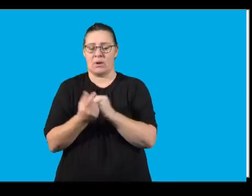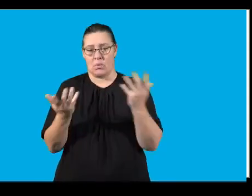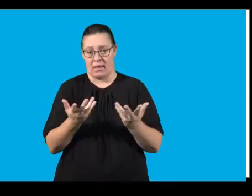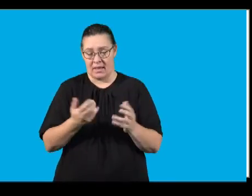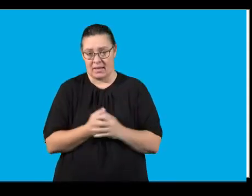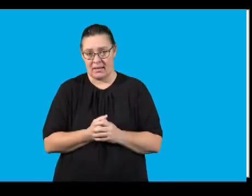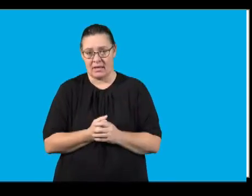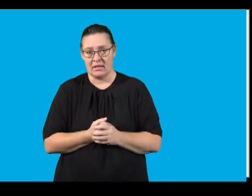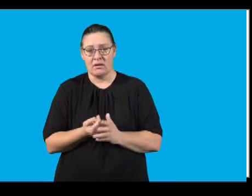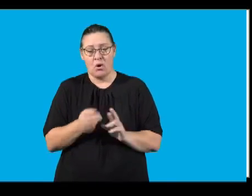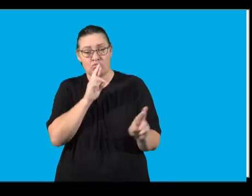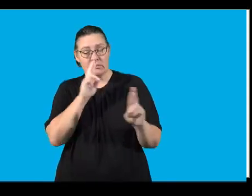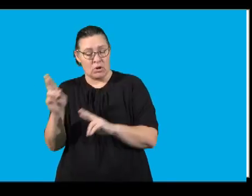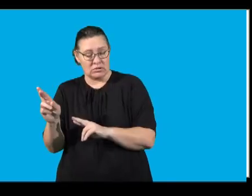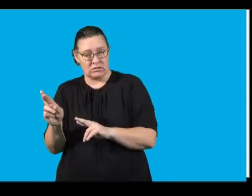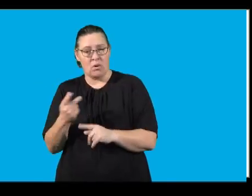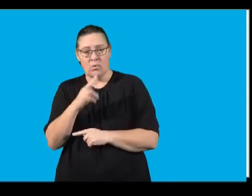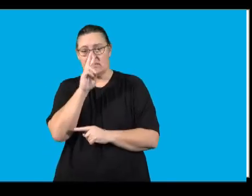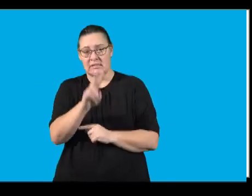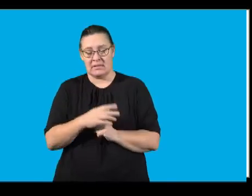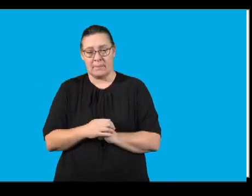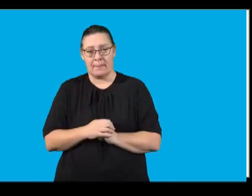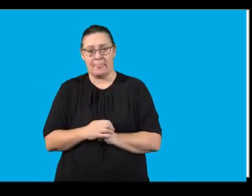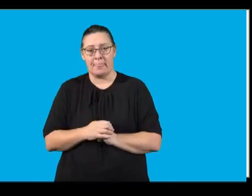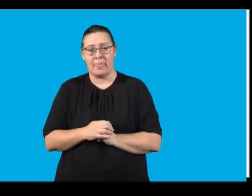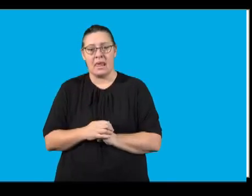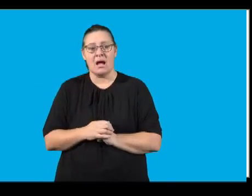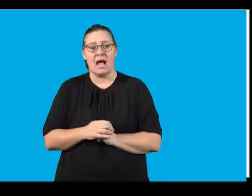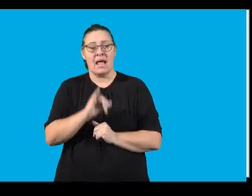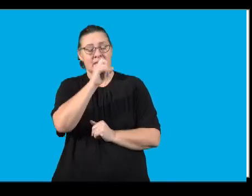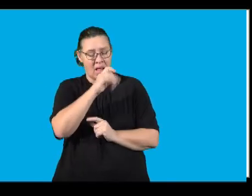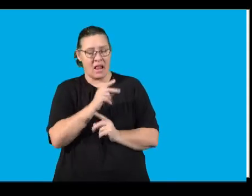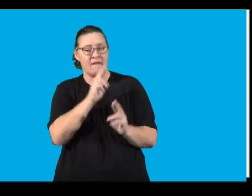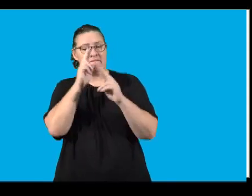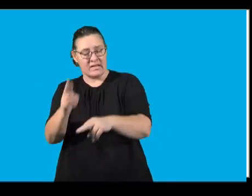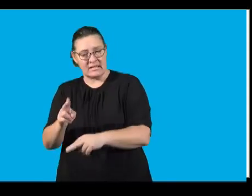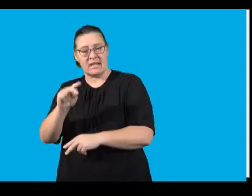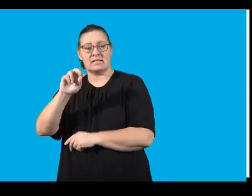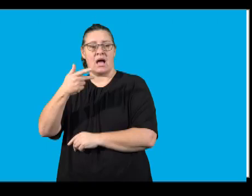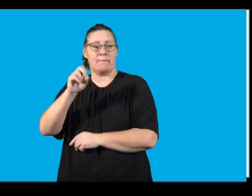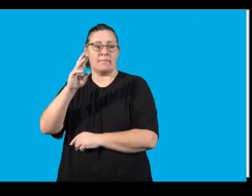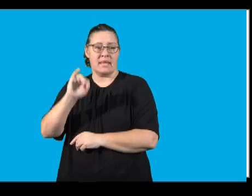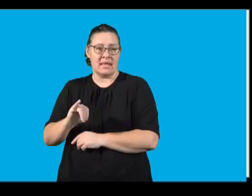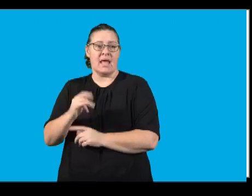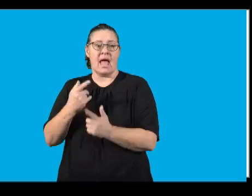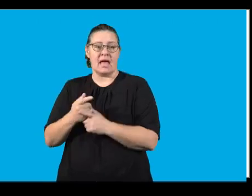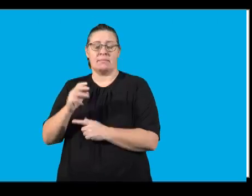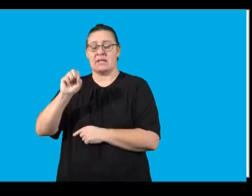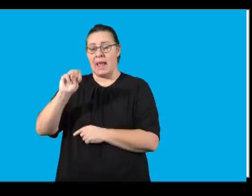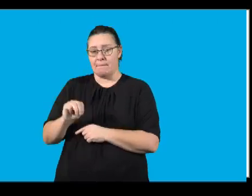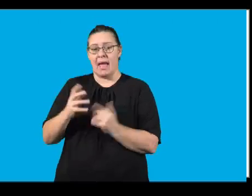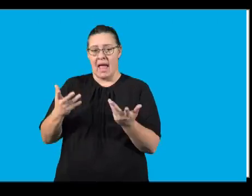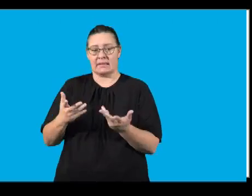where this is happening. So in our response, we see that Isabel visits Tommy and Mr. M at Zolele